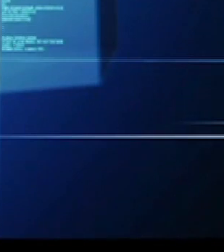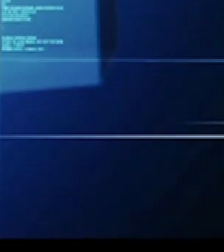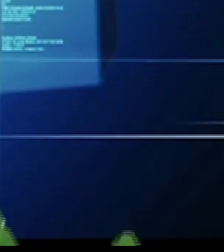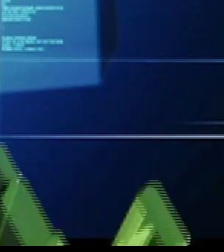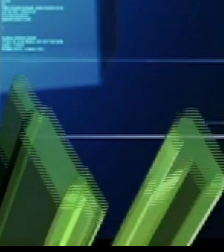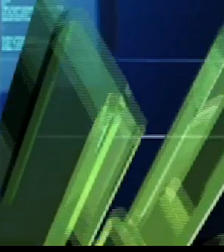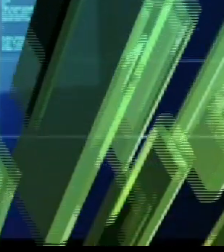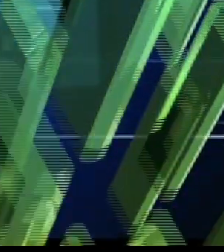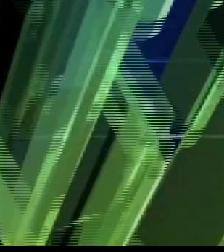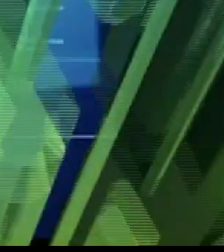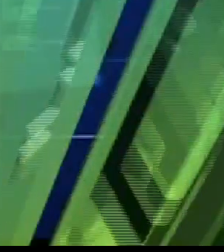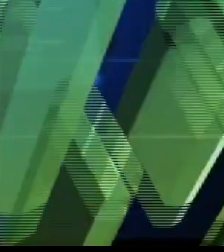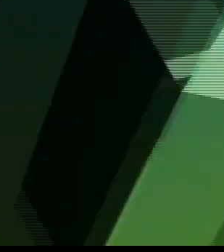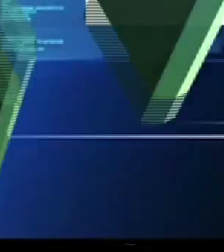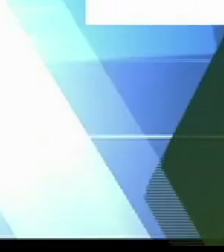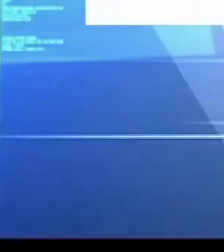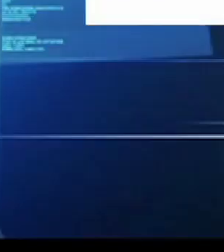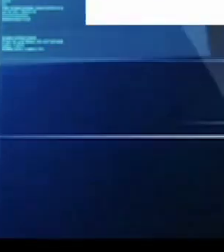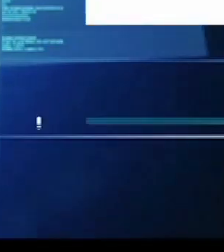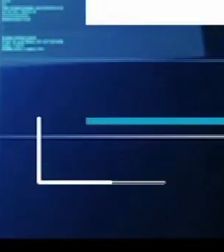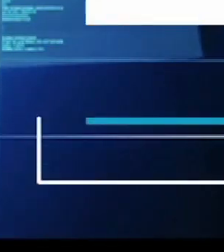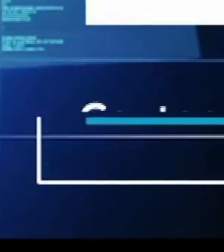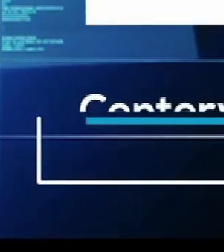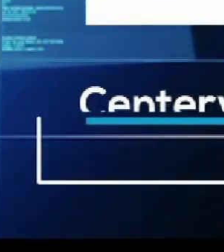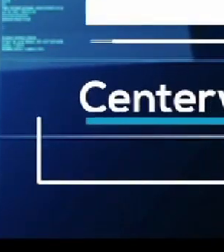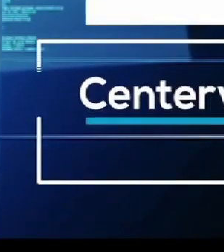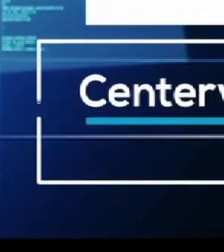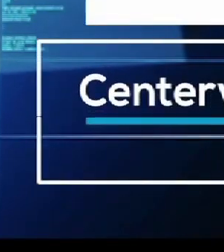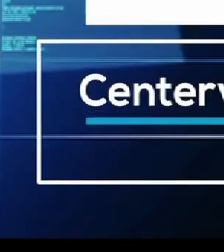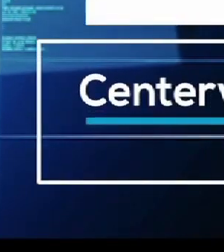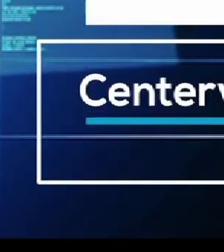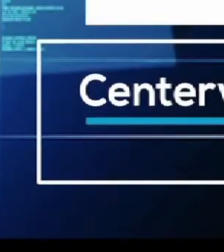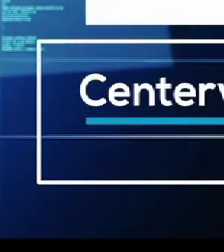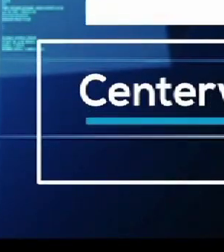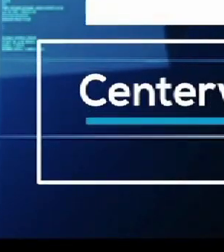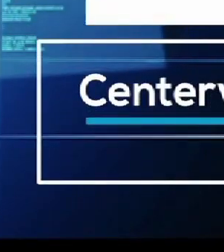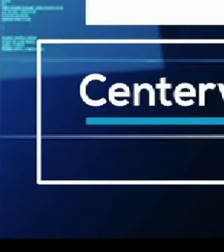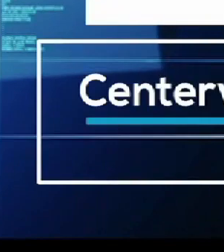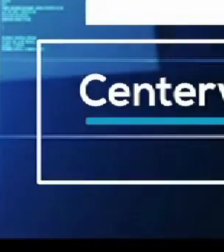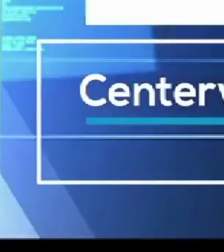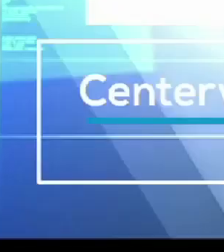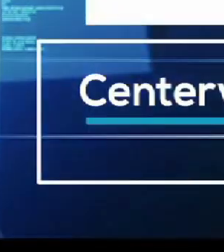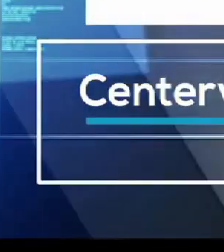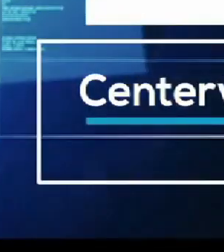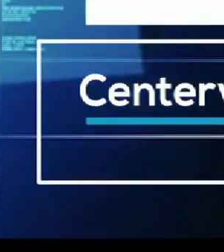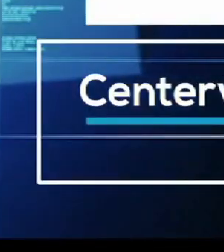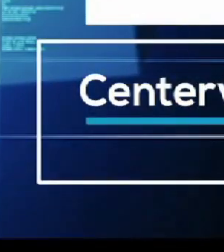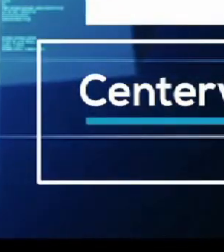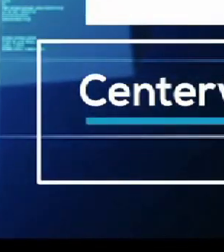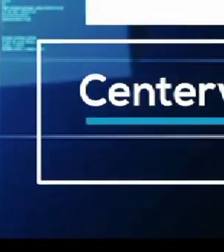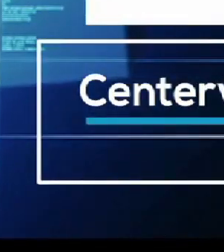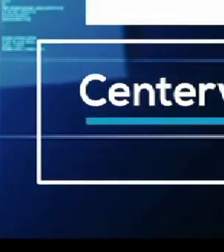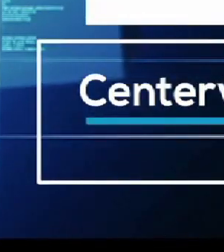This is ZNS Total Sports, brought to you by Fourth Terrace Diagnostic Center.